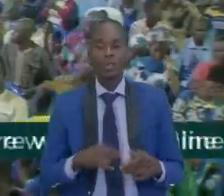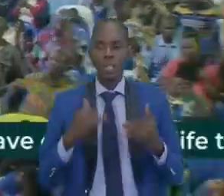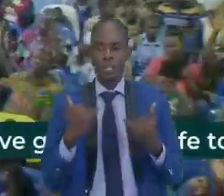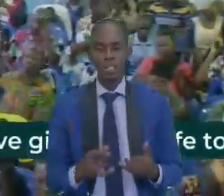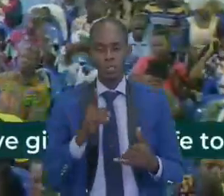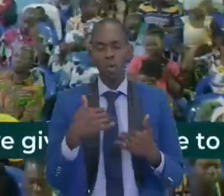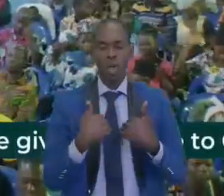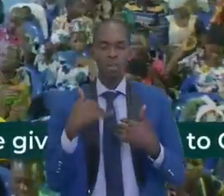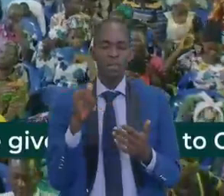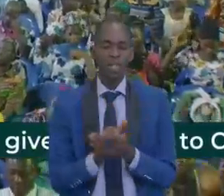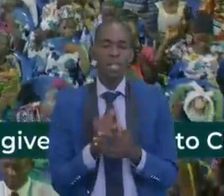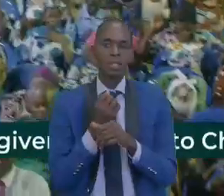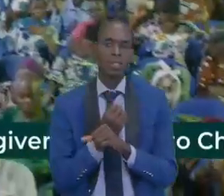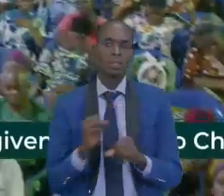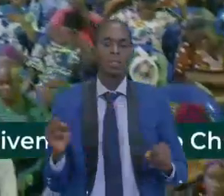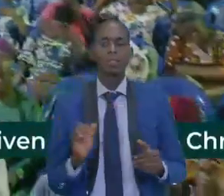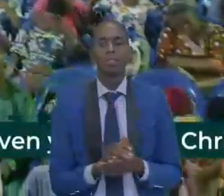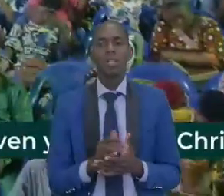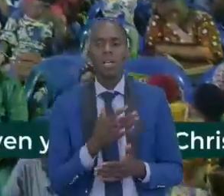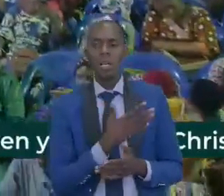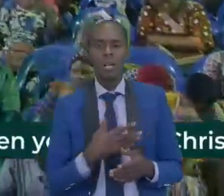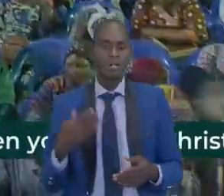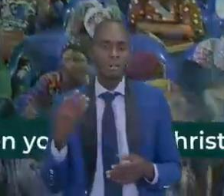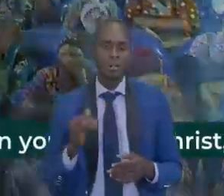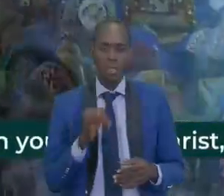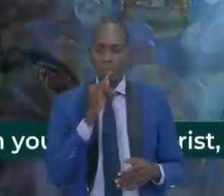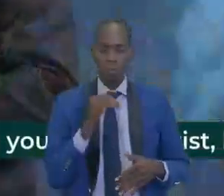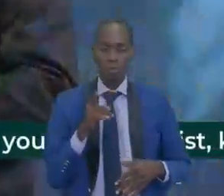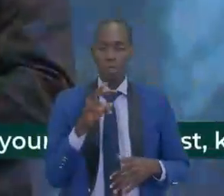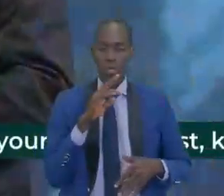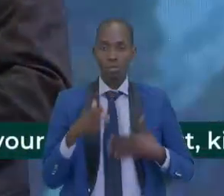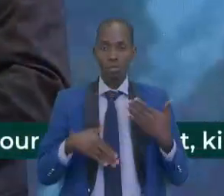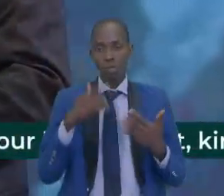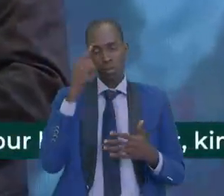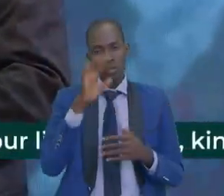salvation. And you have the joy that your sins are now forgiven.